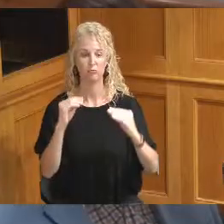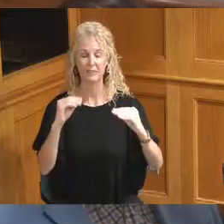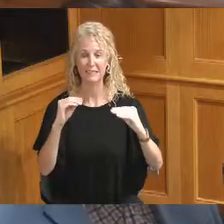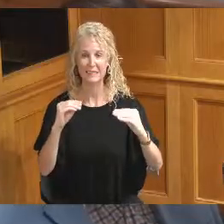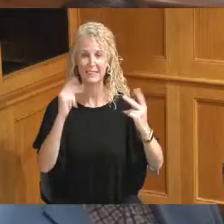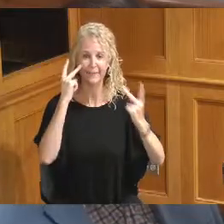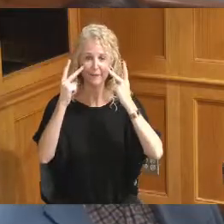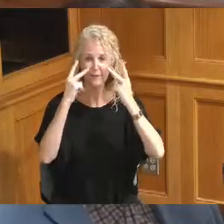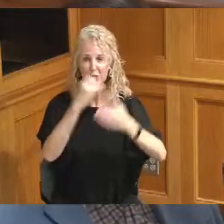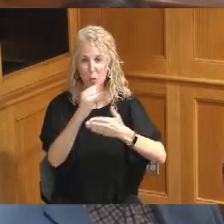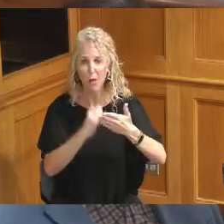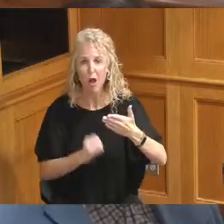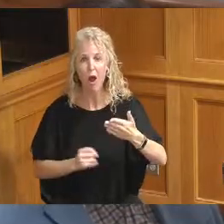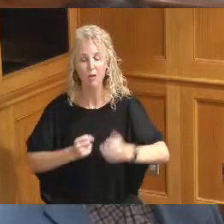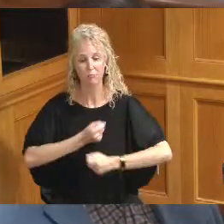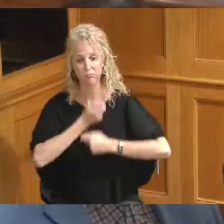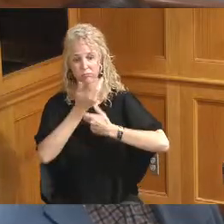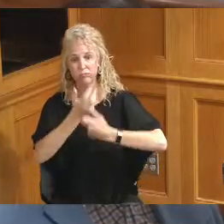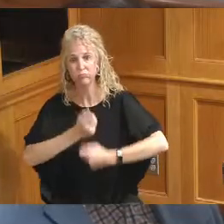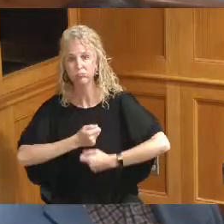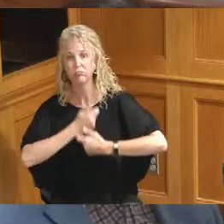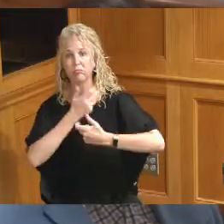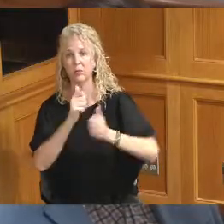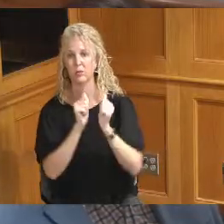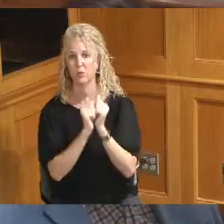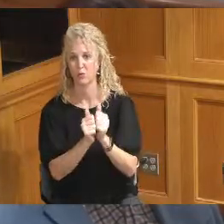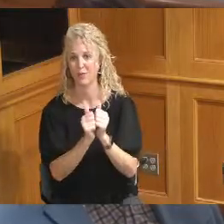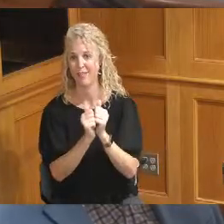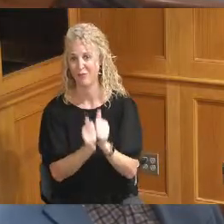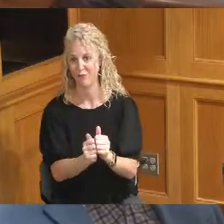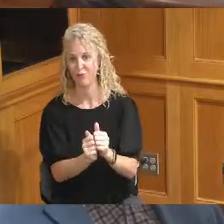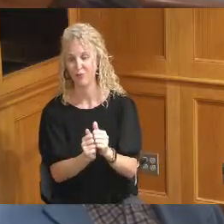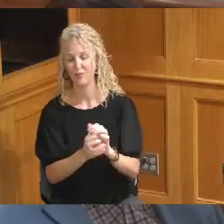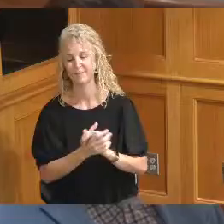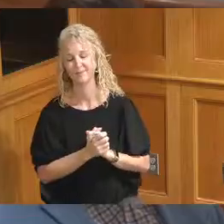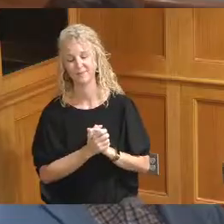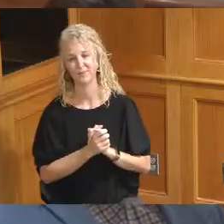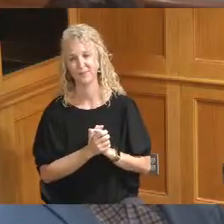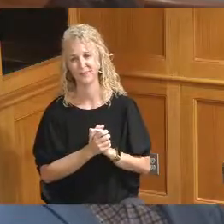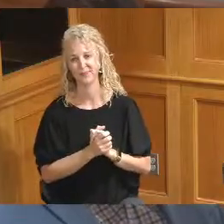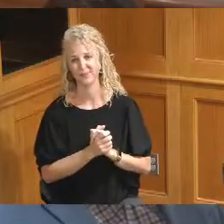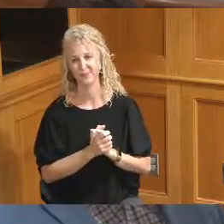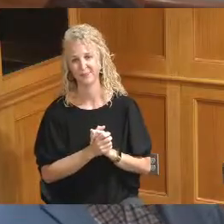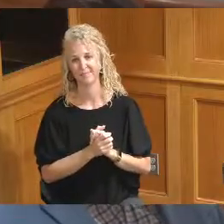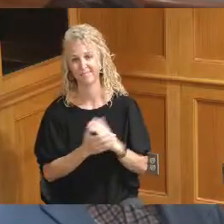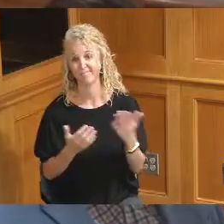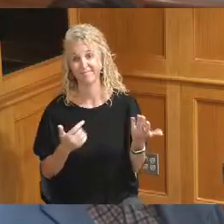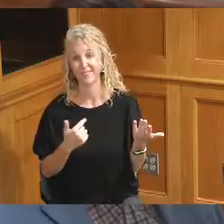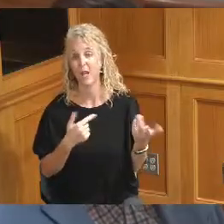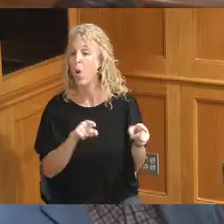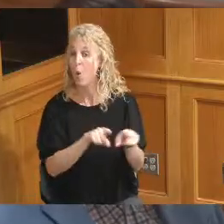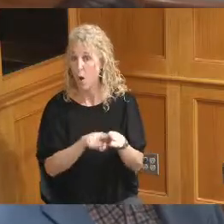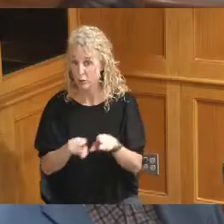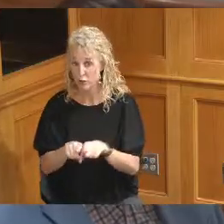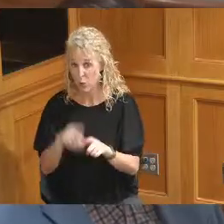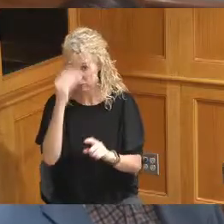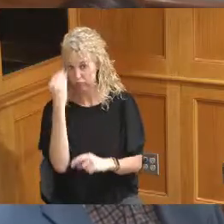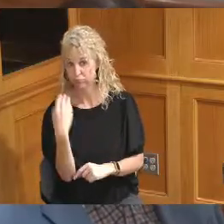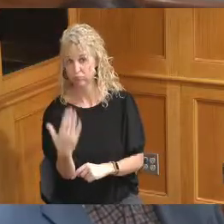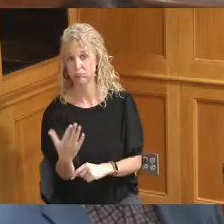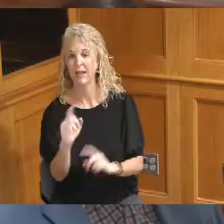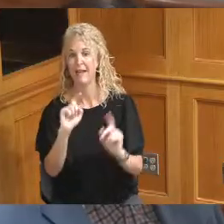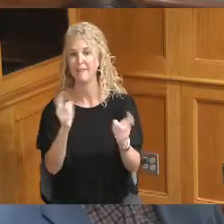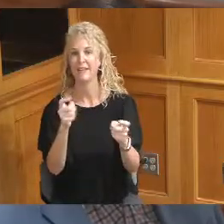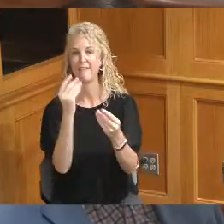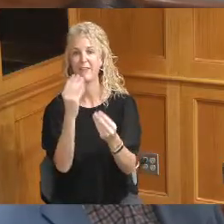arts, spoken word are going to be used as the main modes. And I also dropped off some